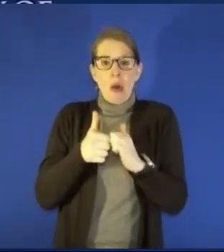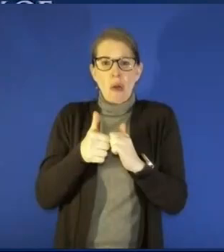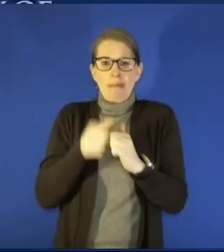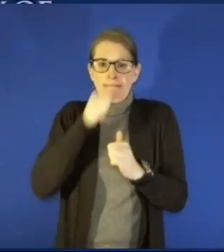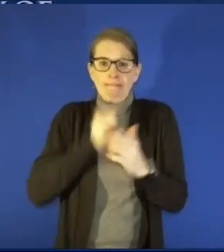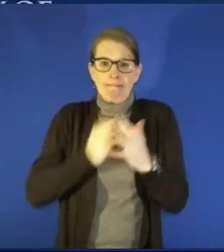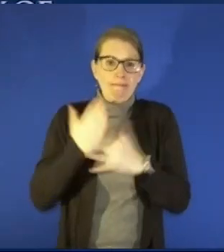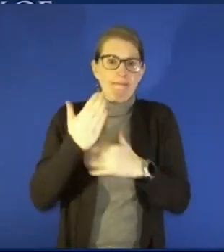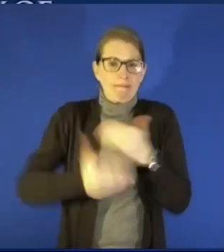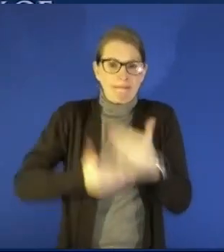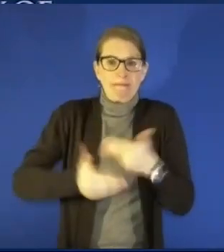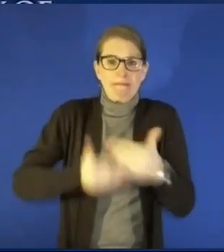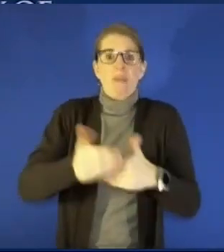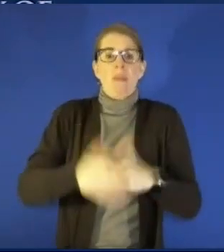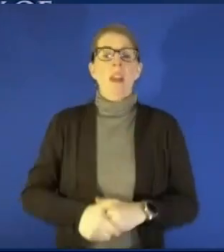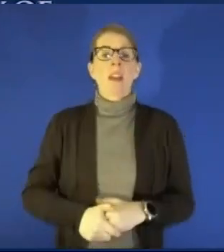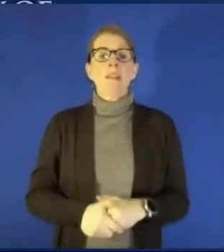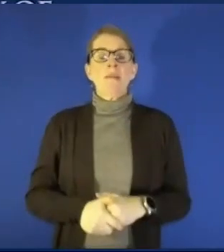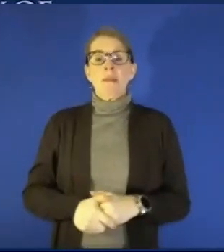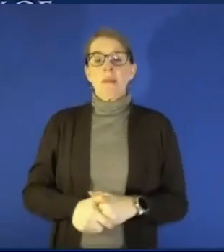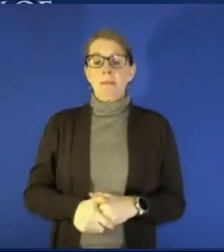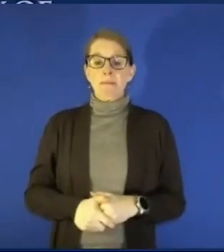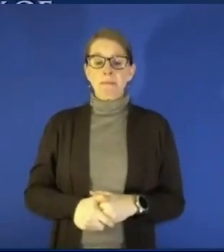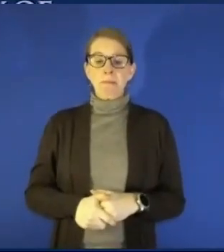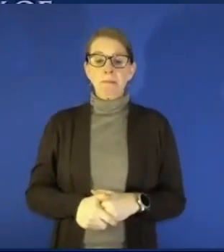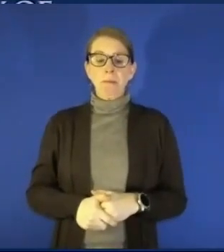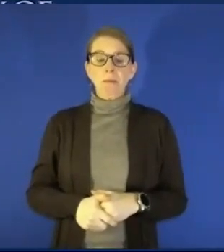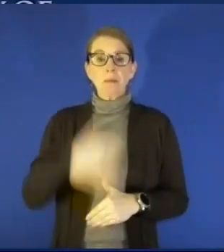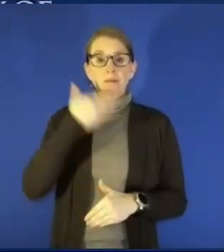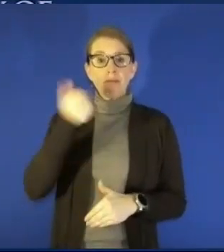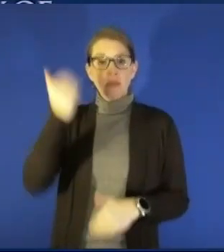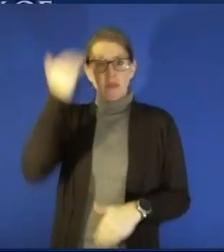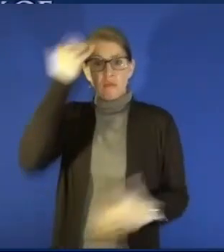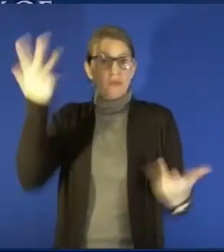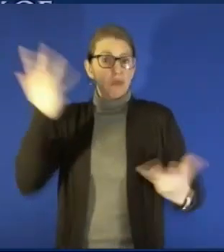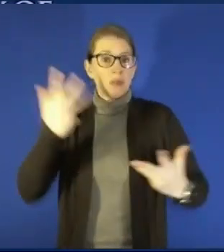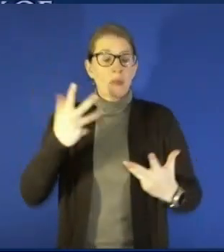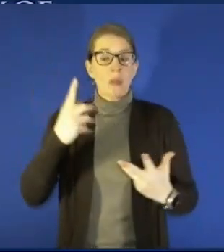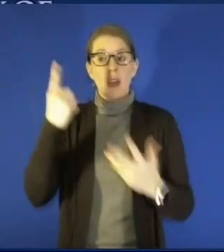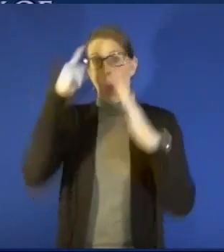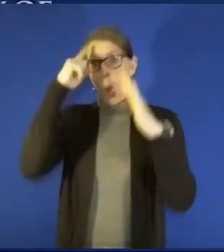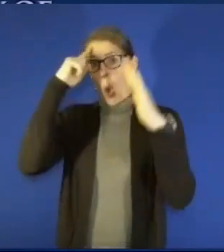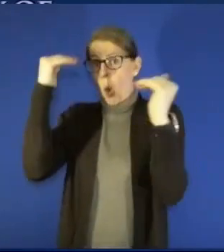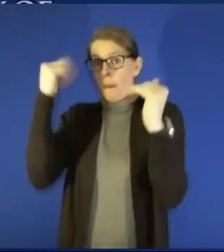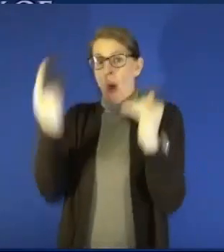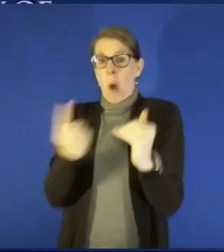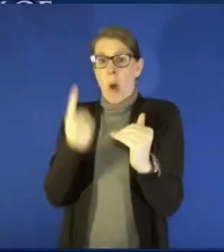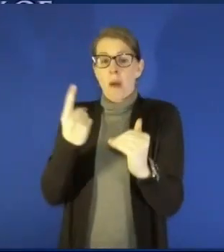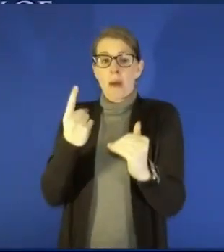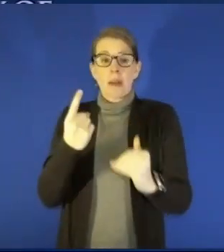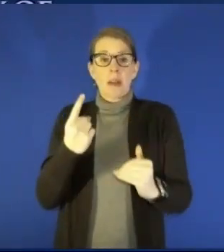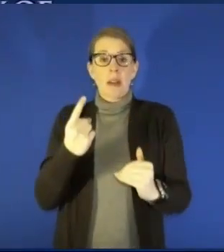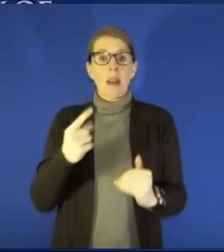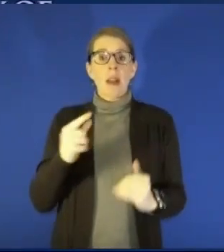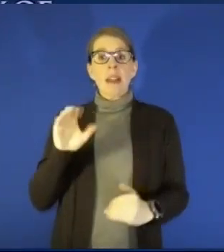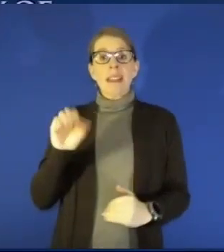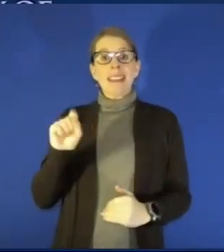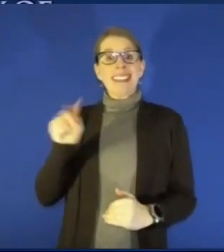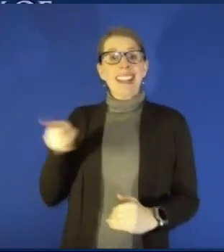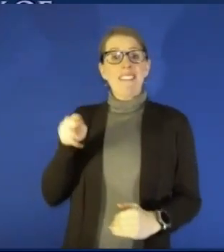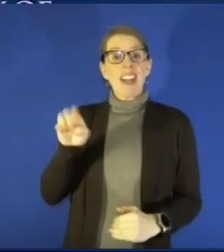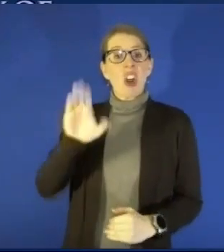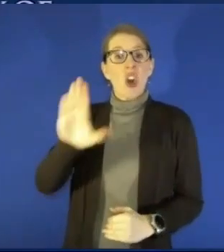best thing you have to know is that there is always hope, and you hear it with Stephanie's story and people feeling better